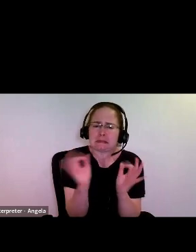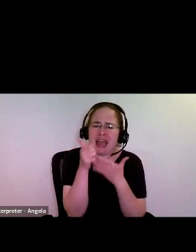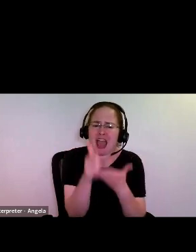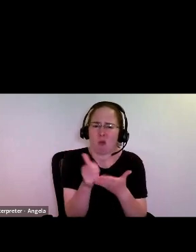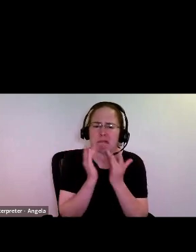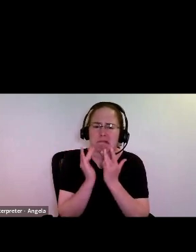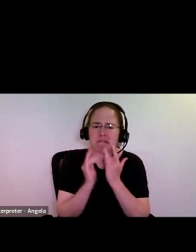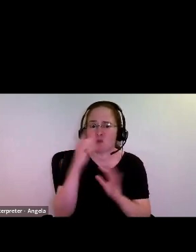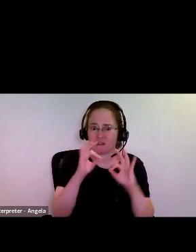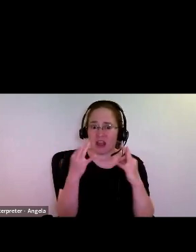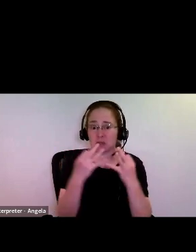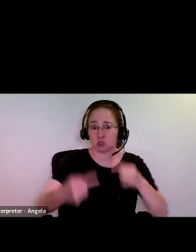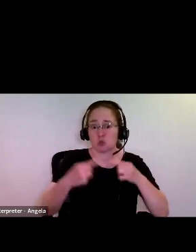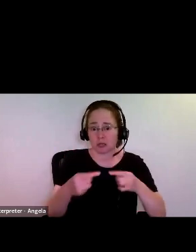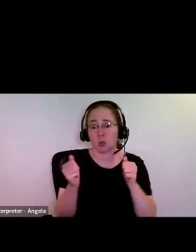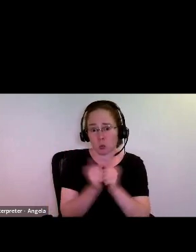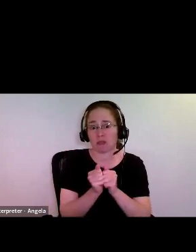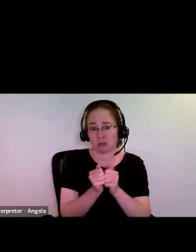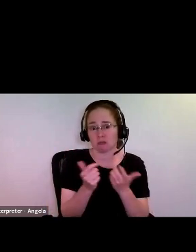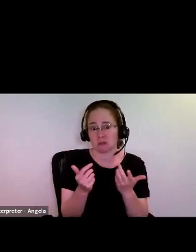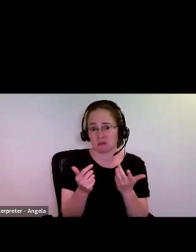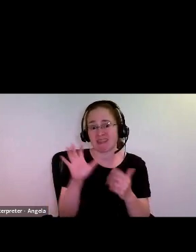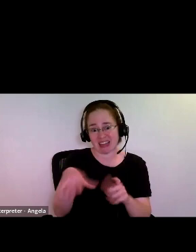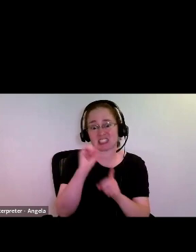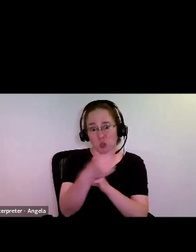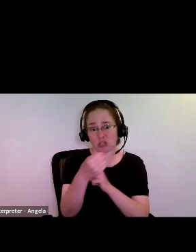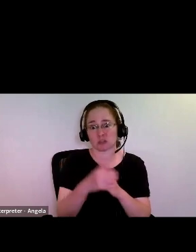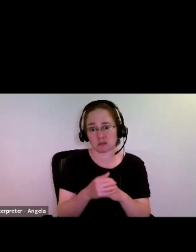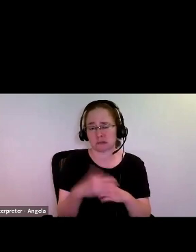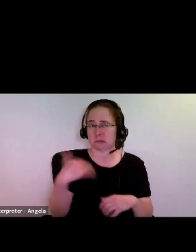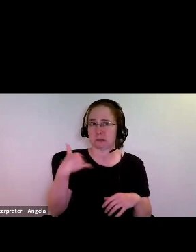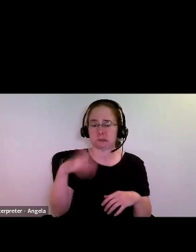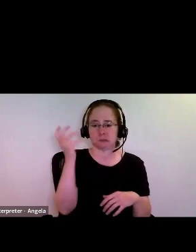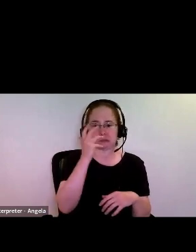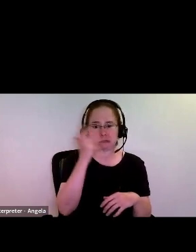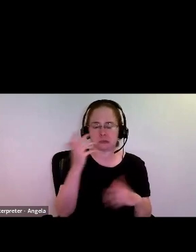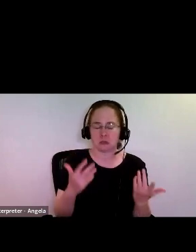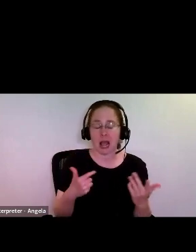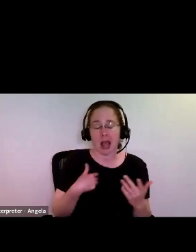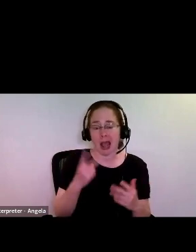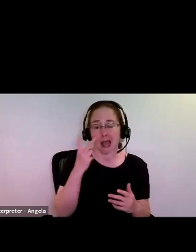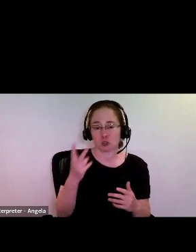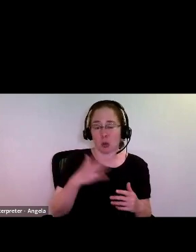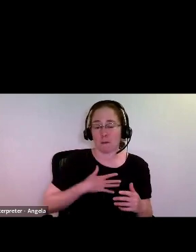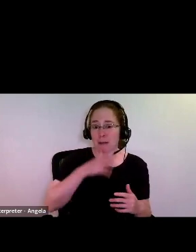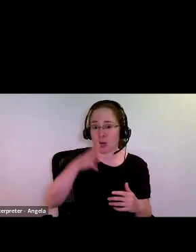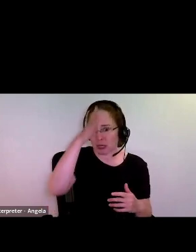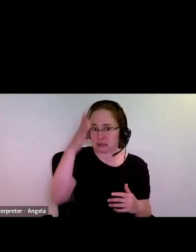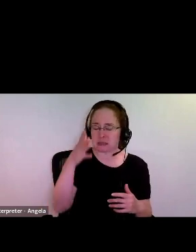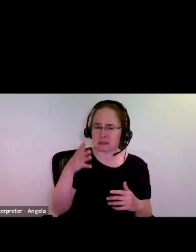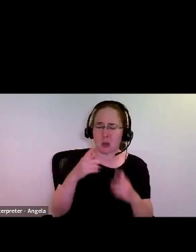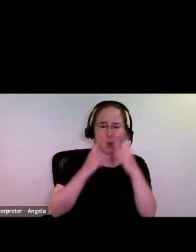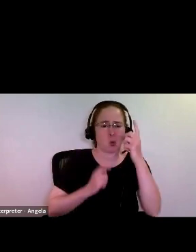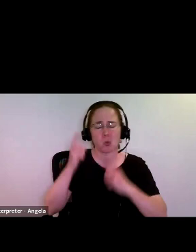families struggling through this situation. And goodness, I know I watched my parents cry